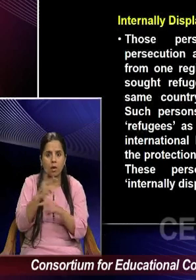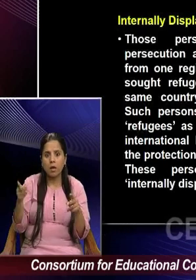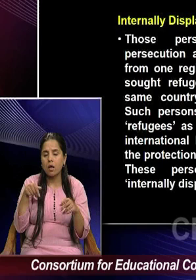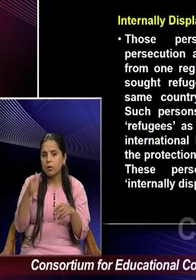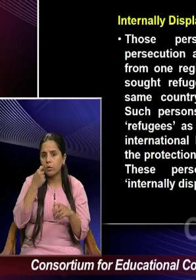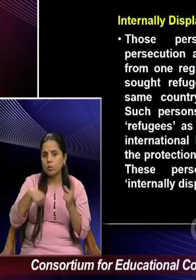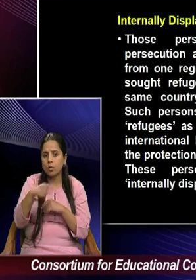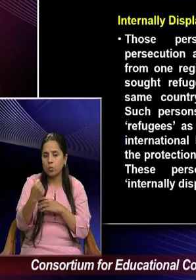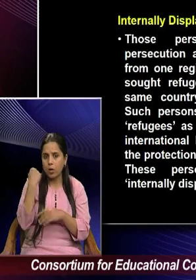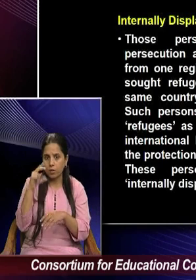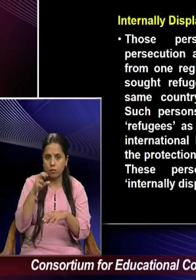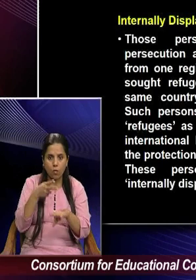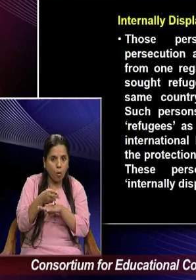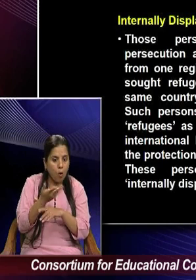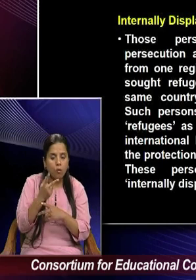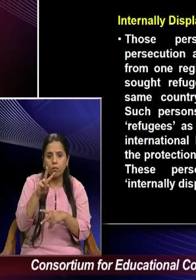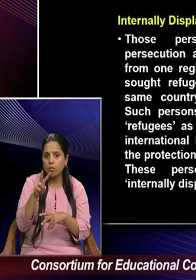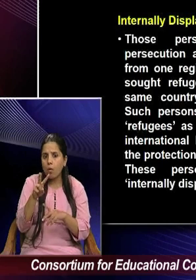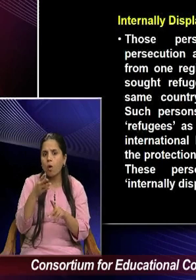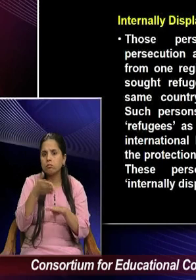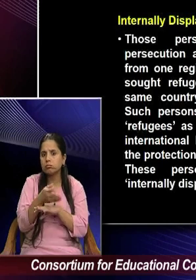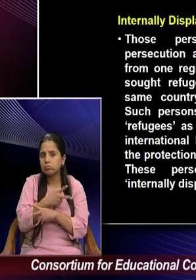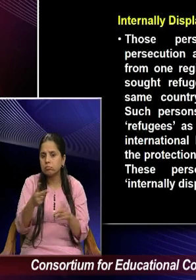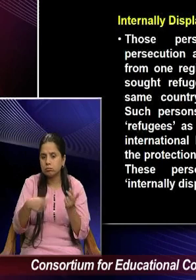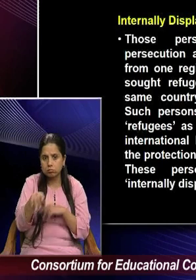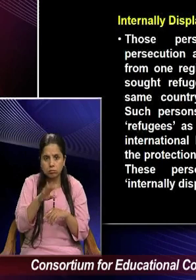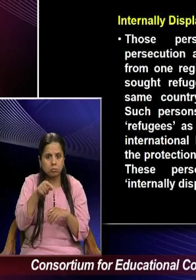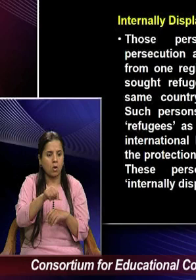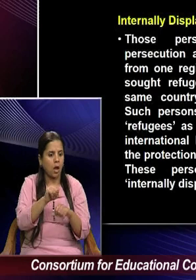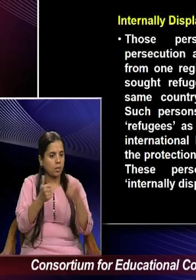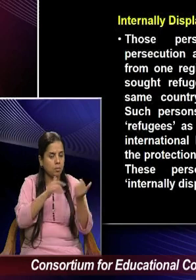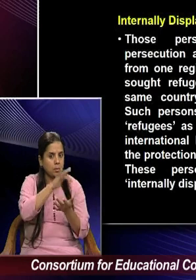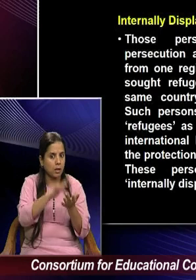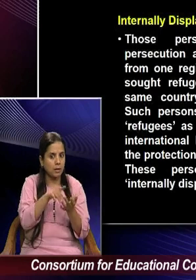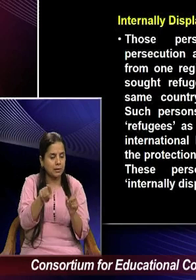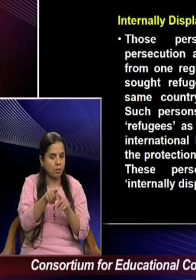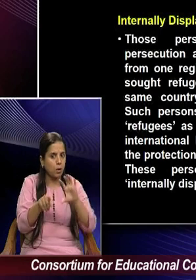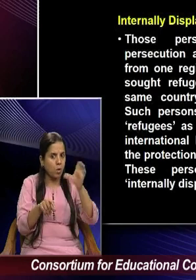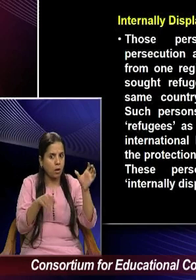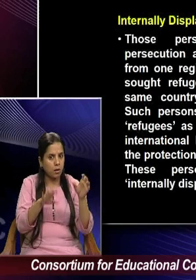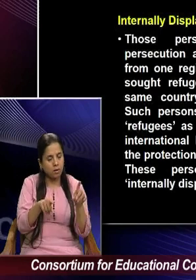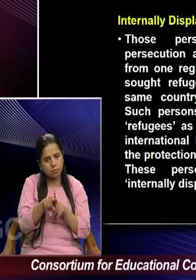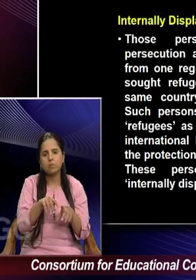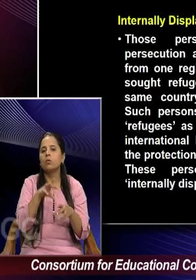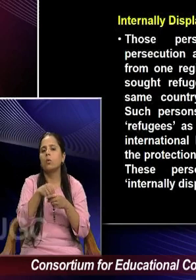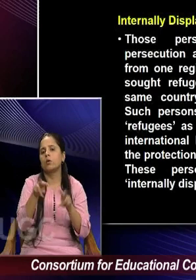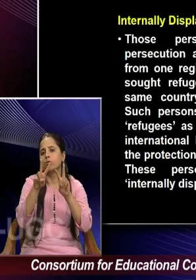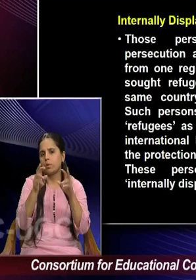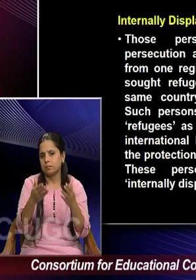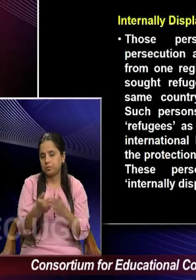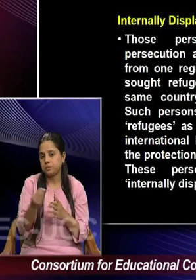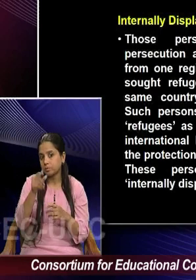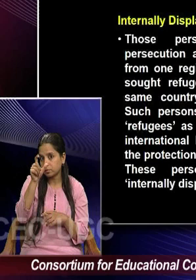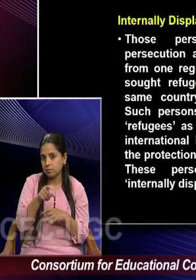violations from one region of the country and have sought refuge in another region of the same country fall under this category. Such